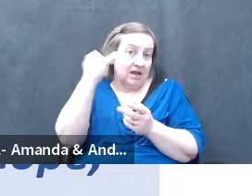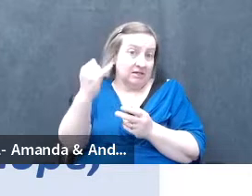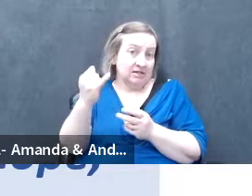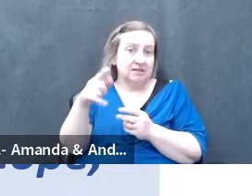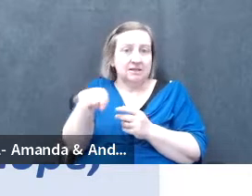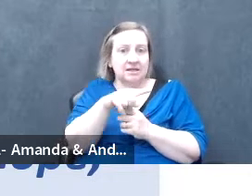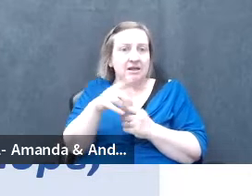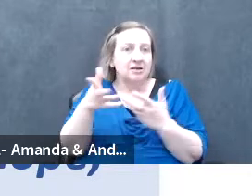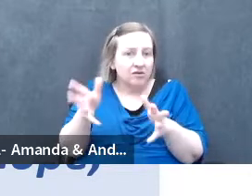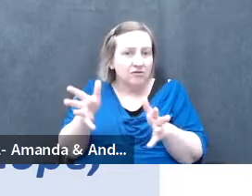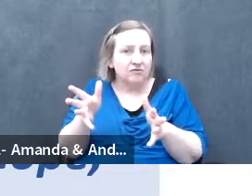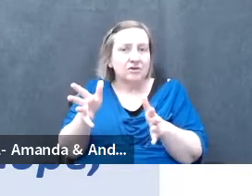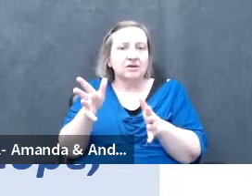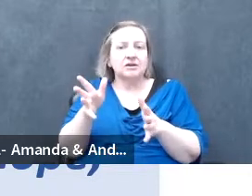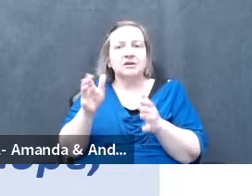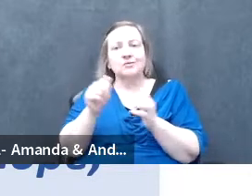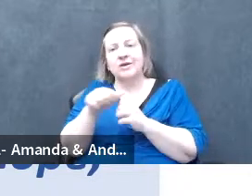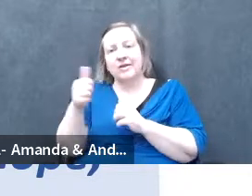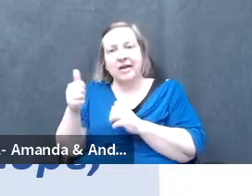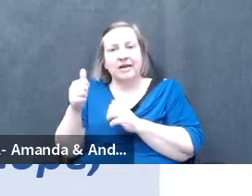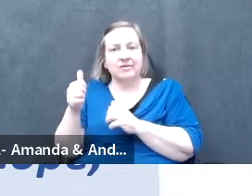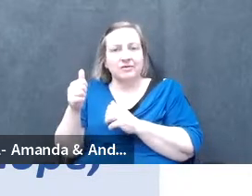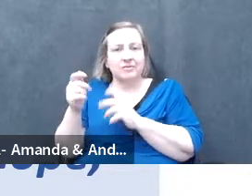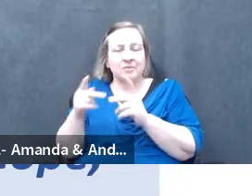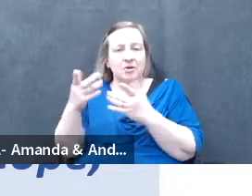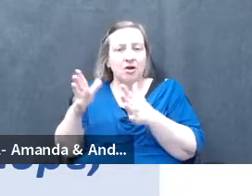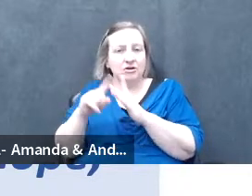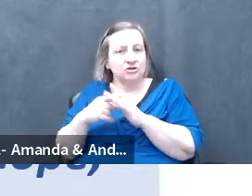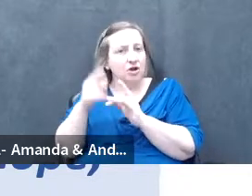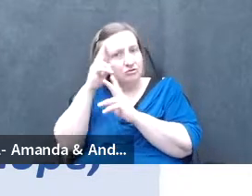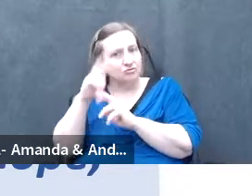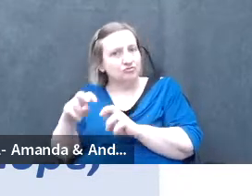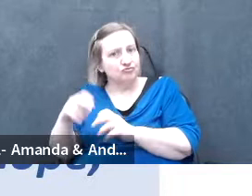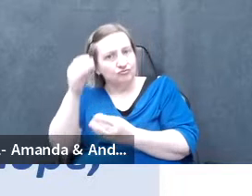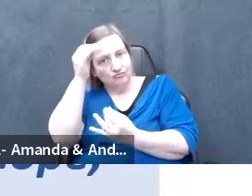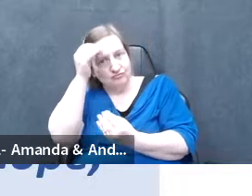already, with some other projects, already began to walk down that road. So